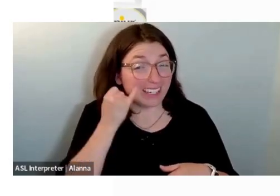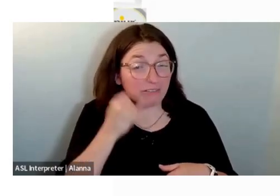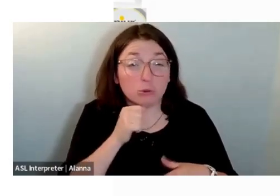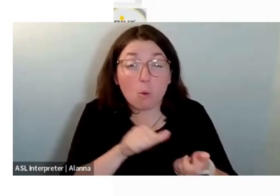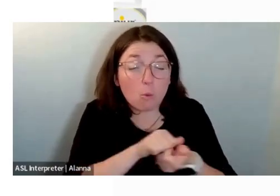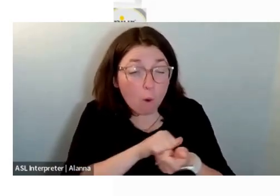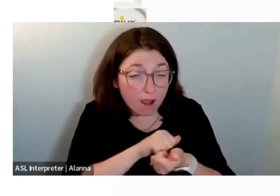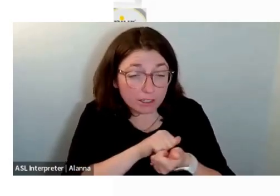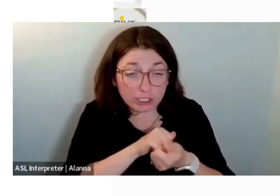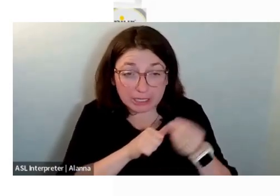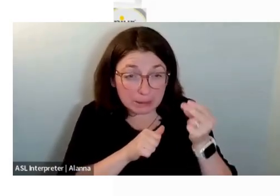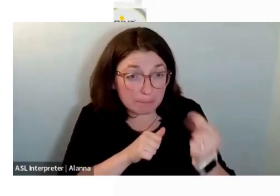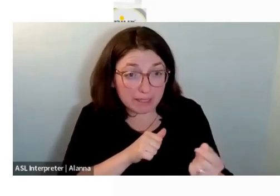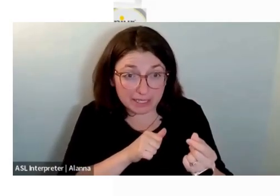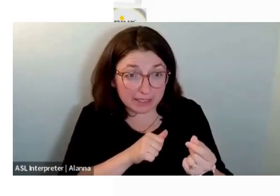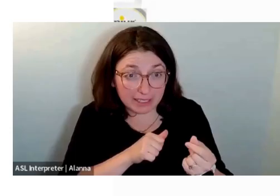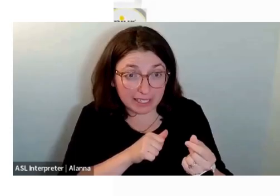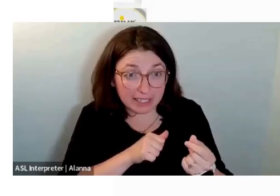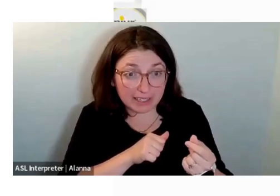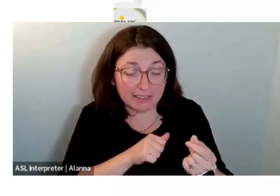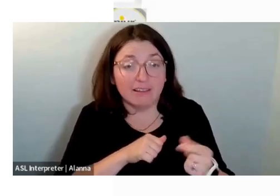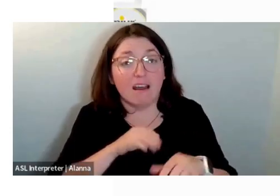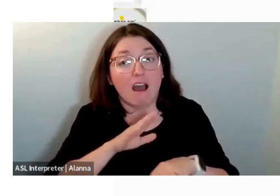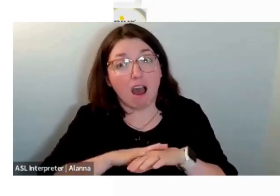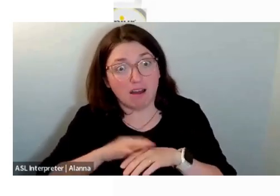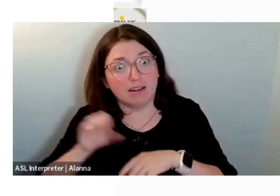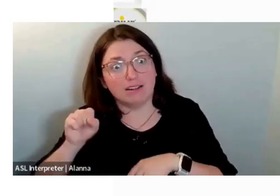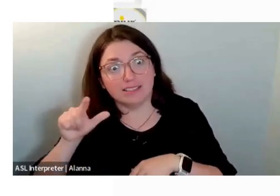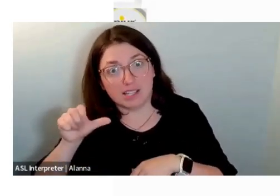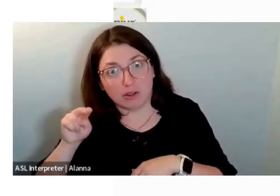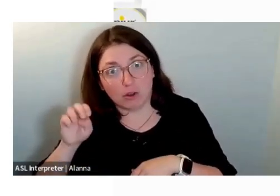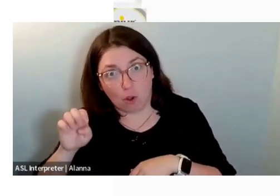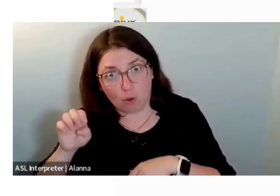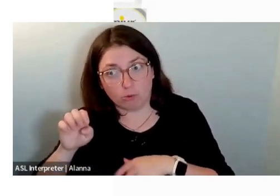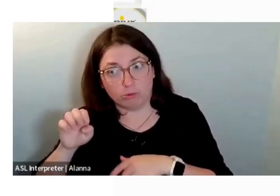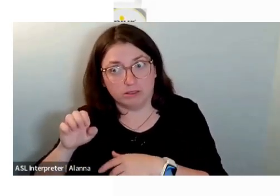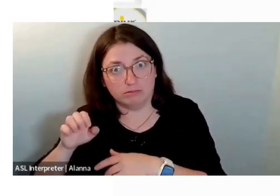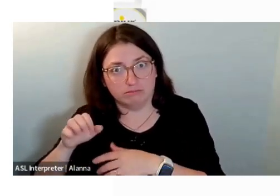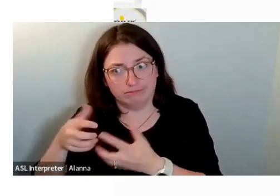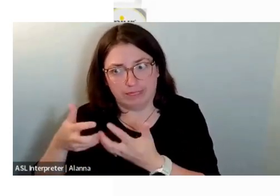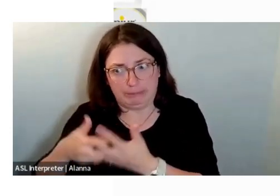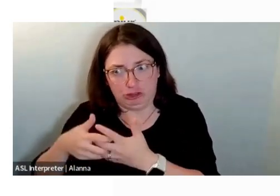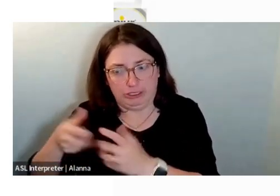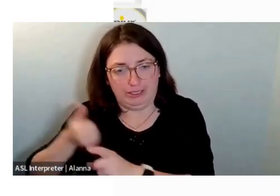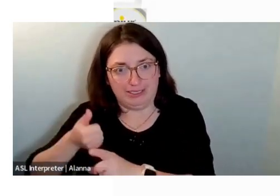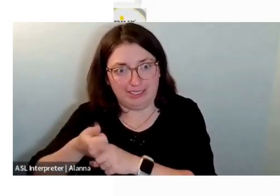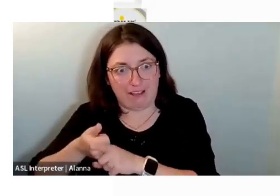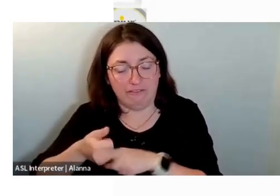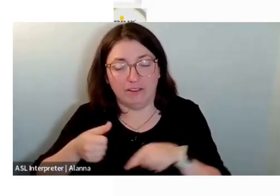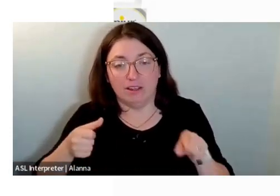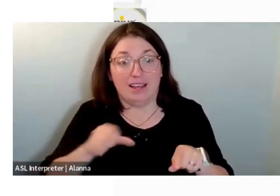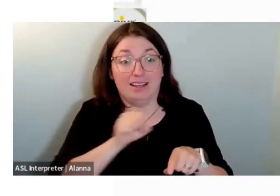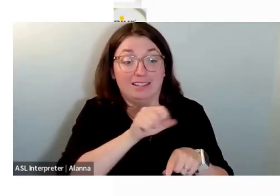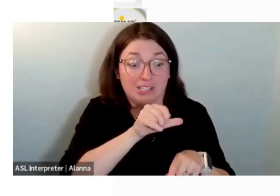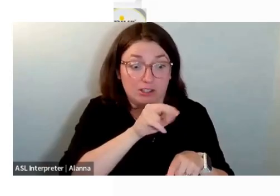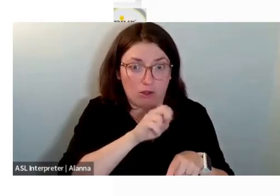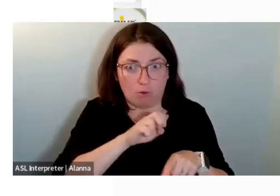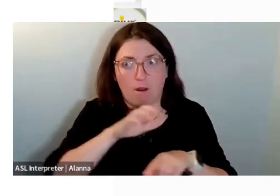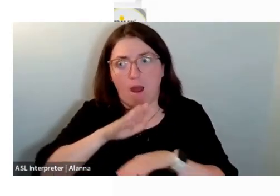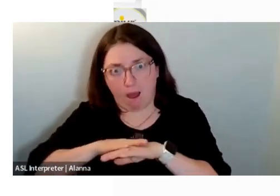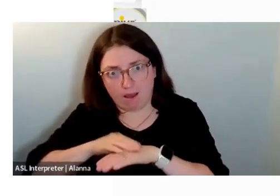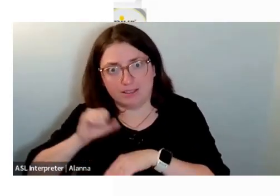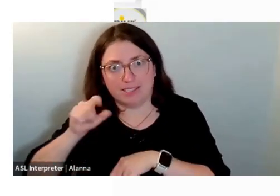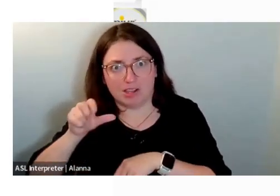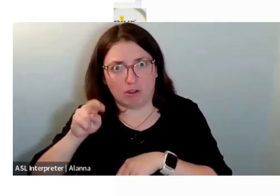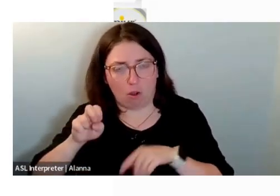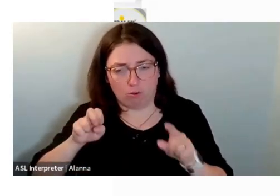a silicone device, that silicone and silicone together can break each other down. And then